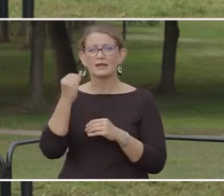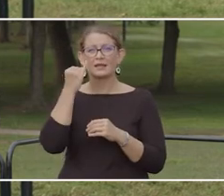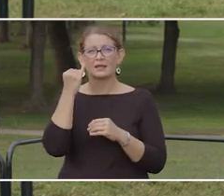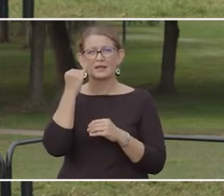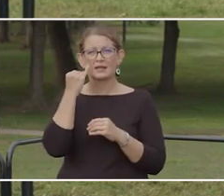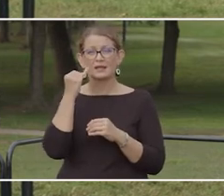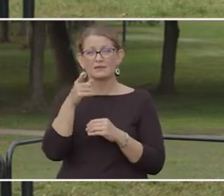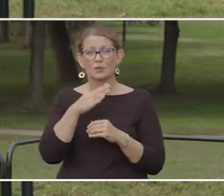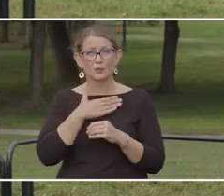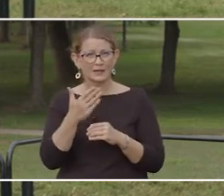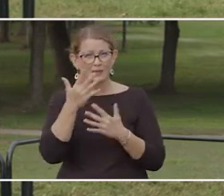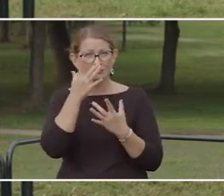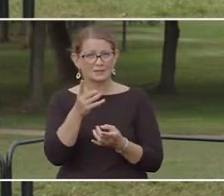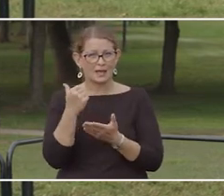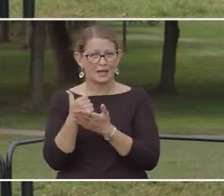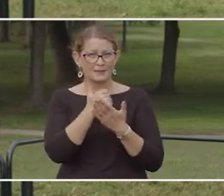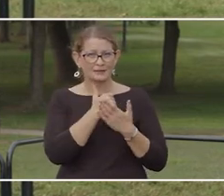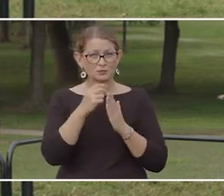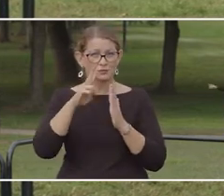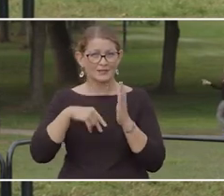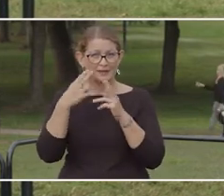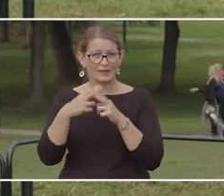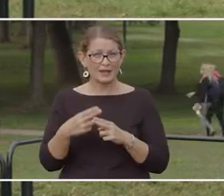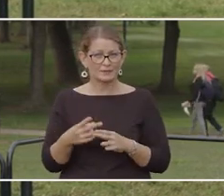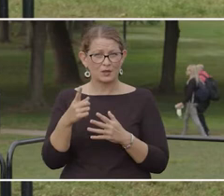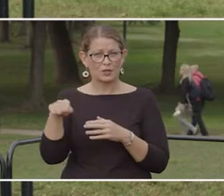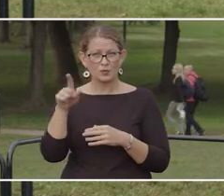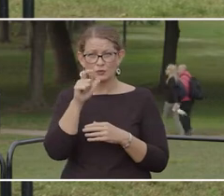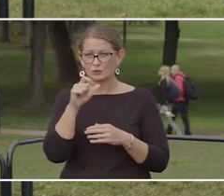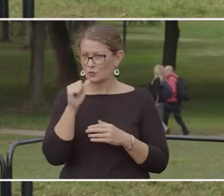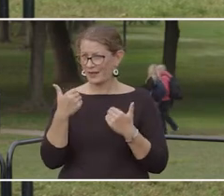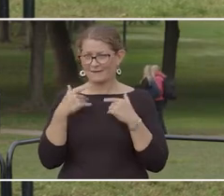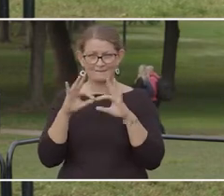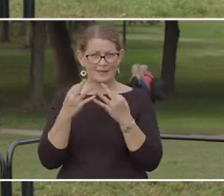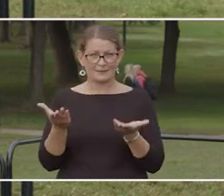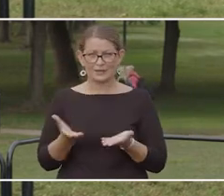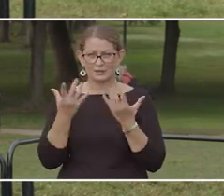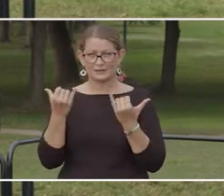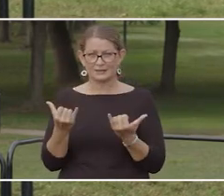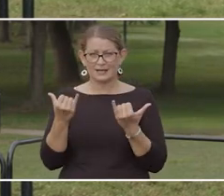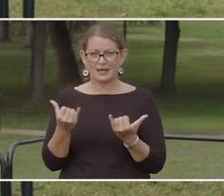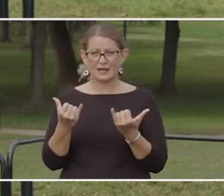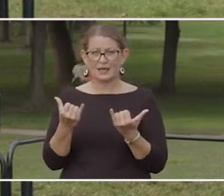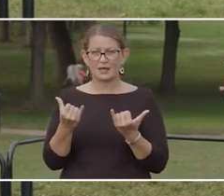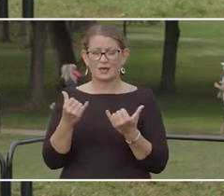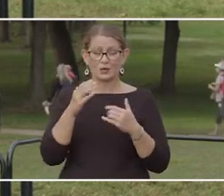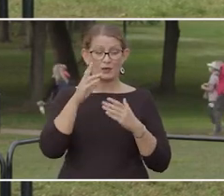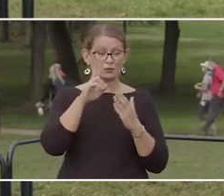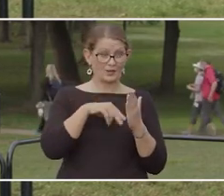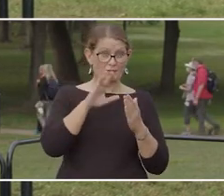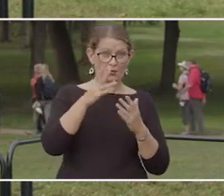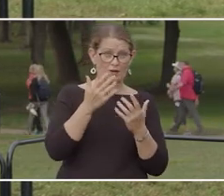are willing and interested in helping us read the names of those who do not have family members here today, after you've read your